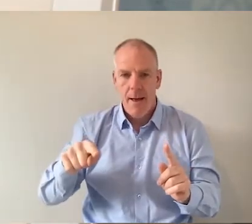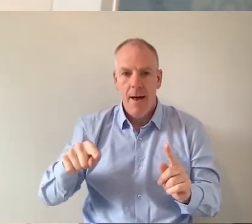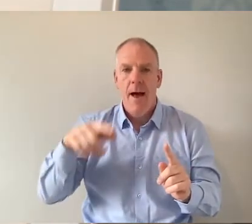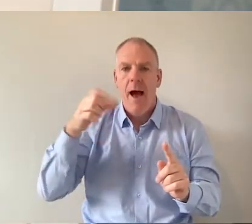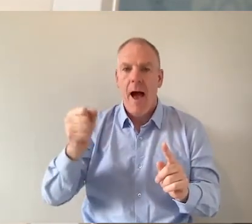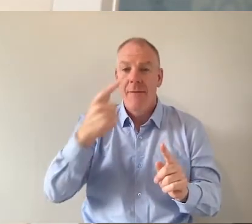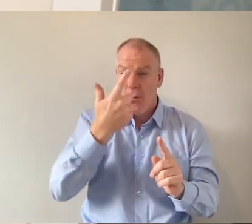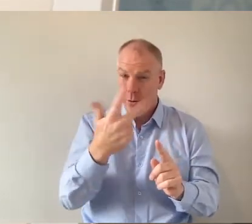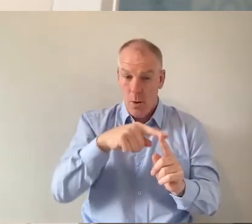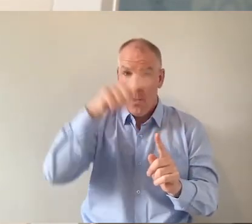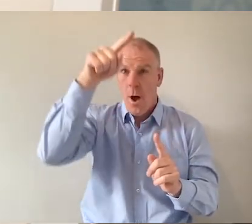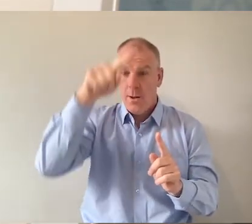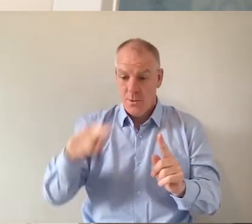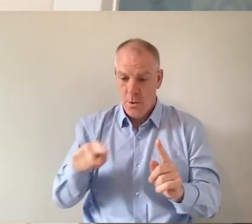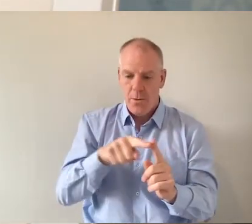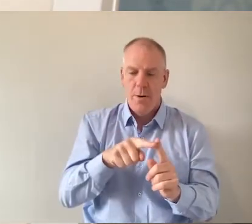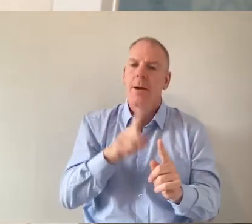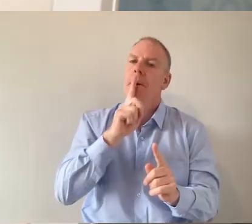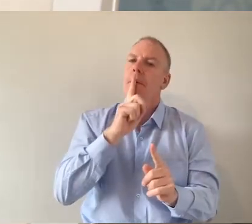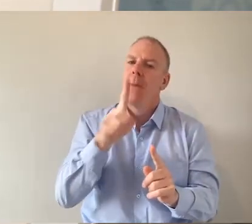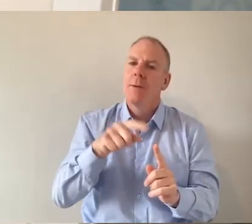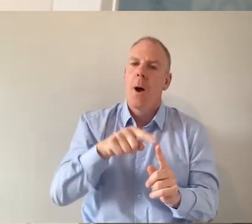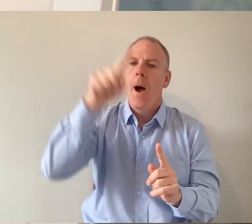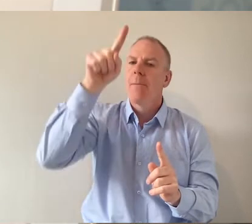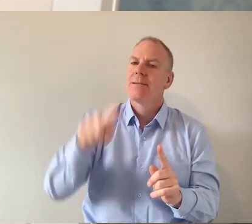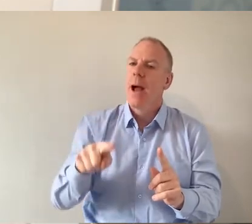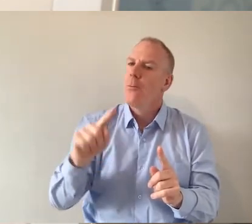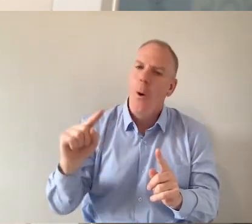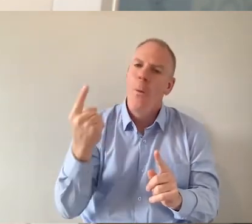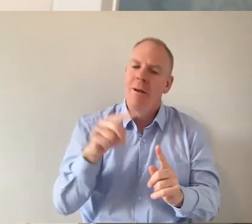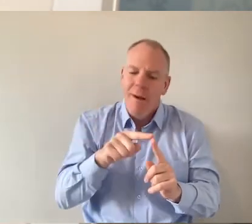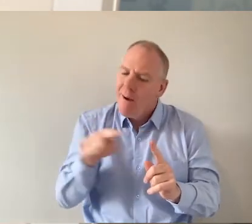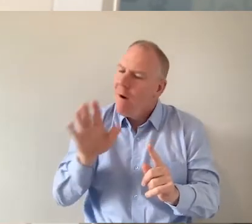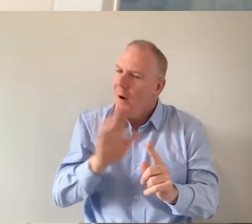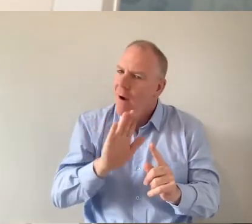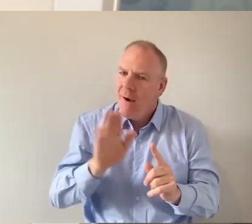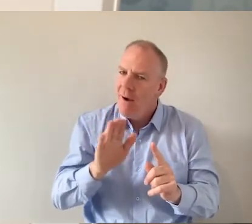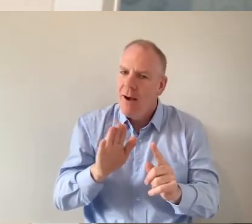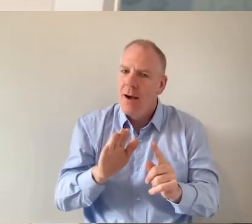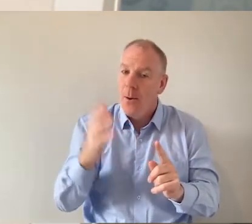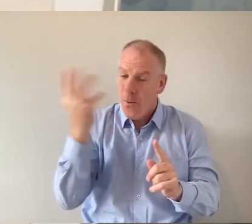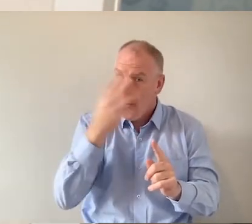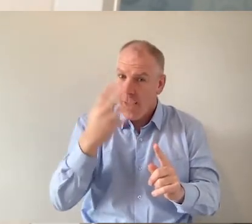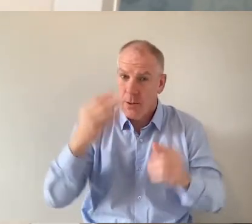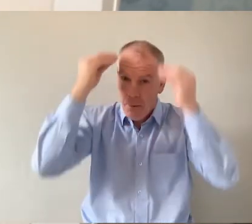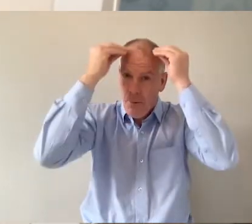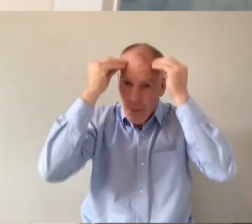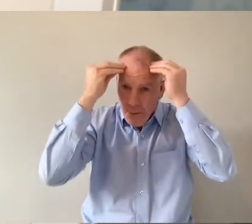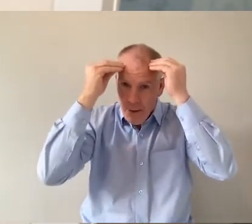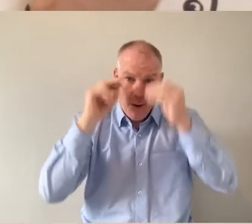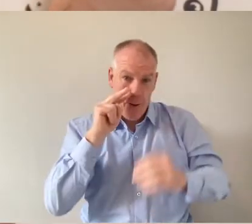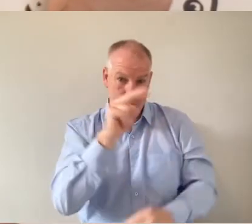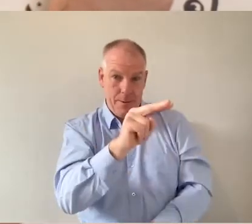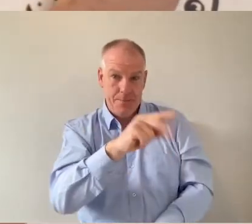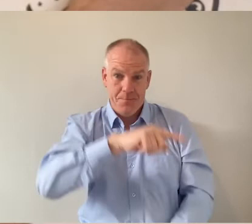has 3 sides like that. But I'm just going to do the upside and the downside, and it's going to attach to his hair like